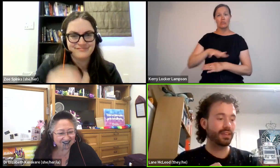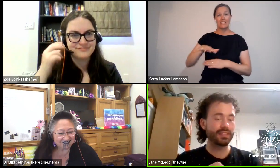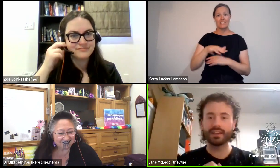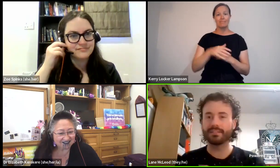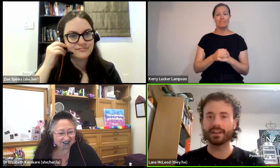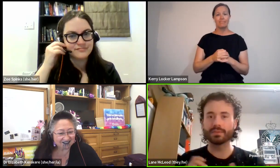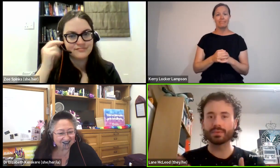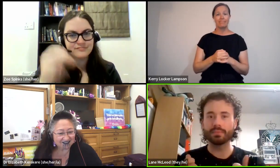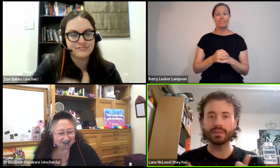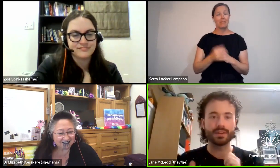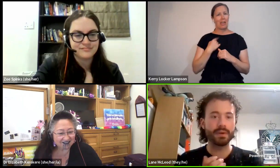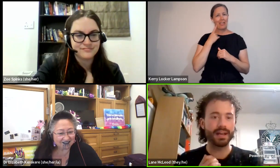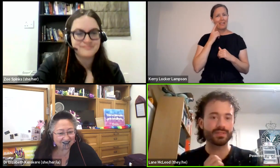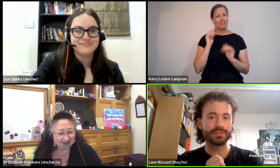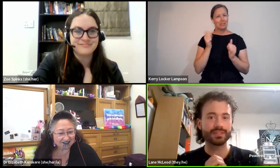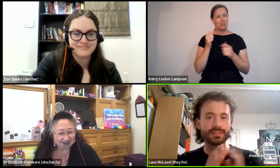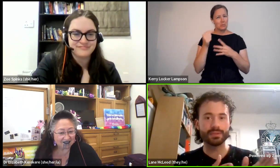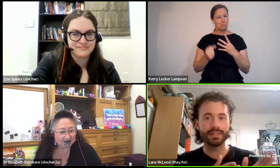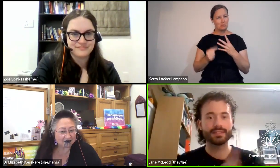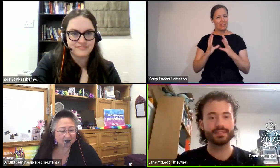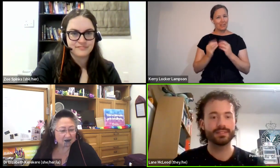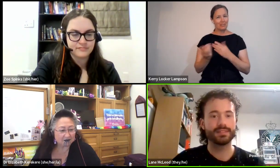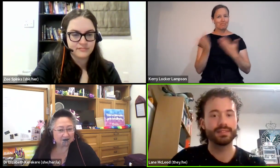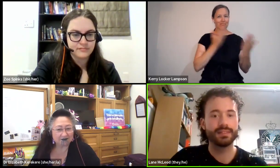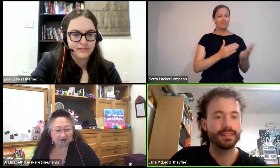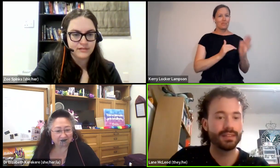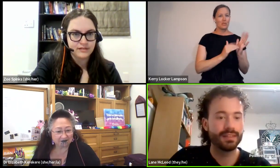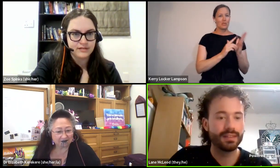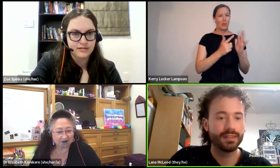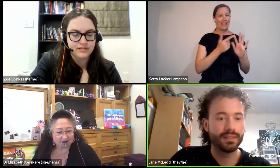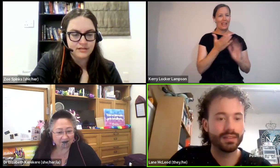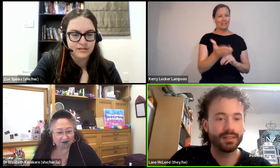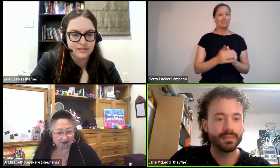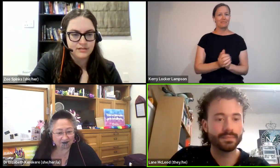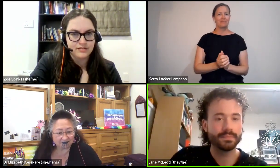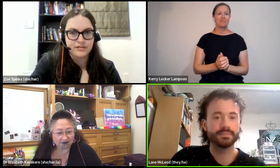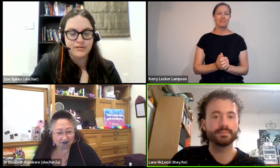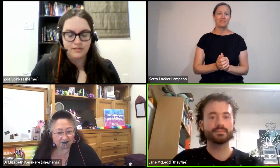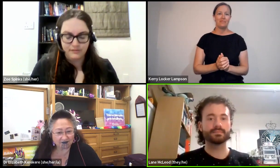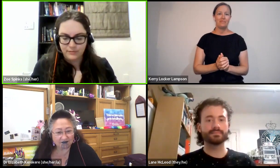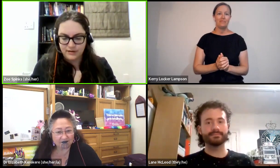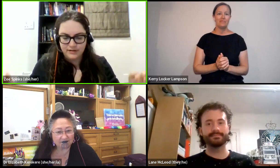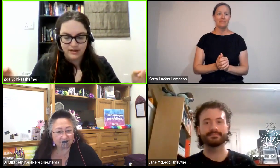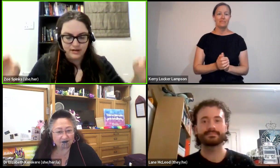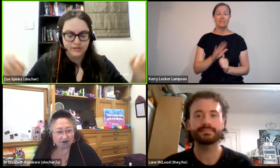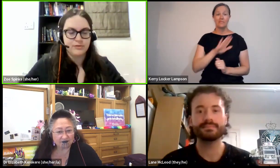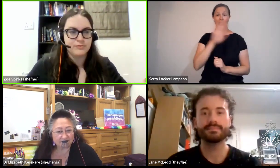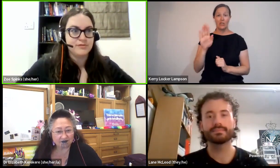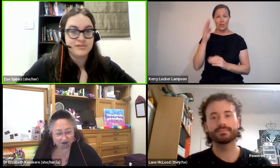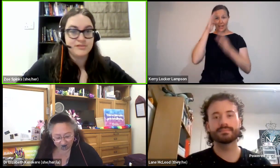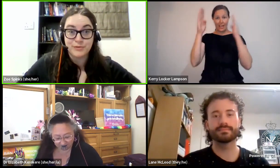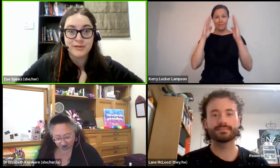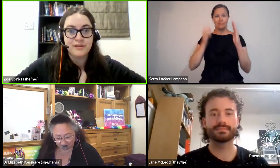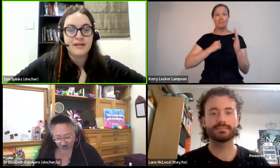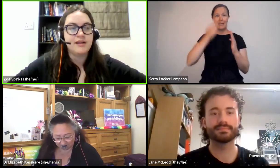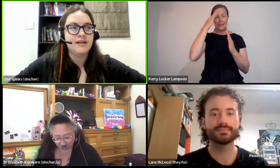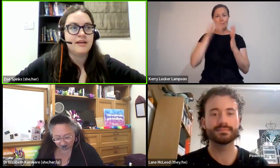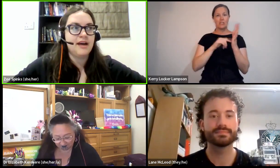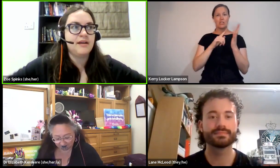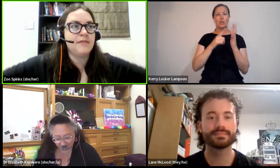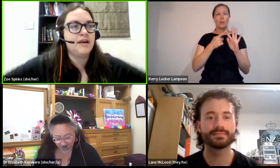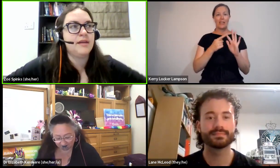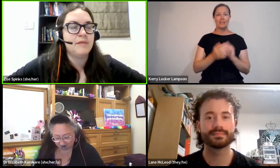I think I've covered all the points. I'll pass on to Zoe. Kia ora, everyone. Ko Zoe Tokuingawa.